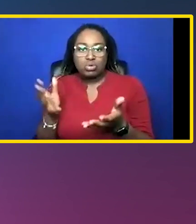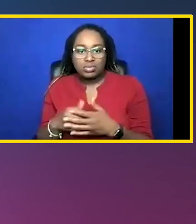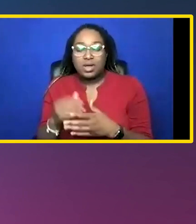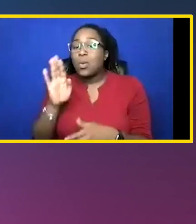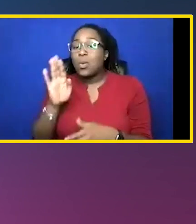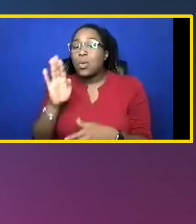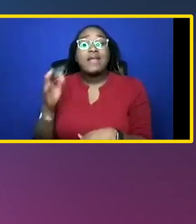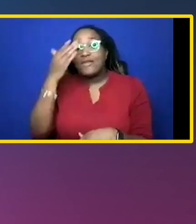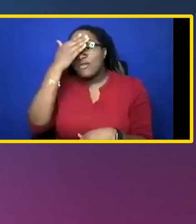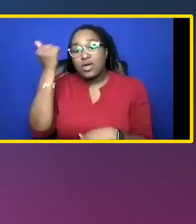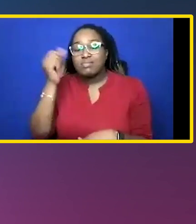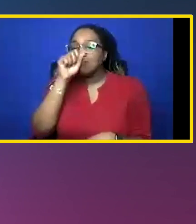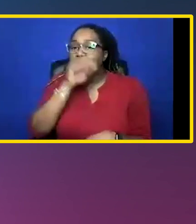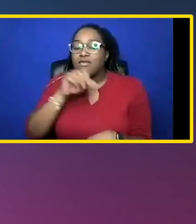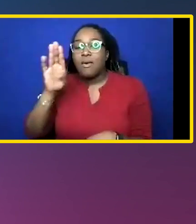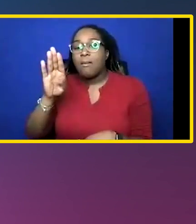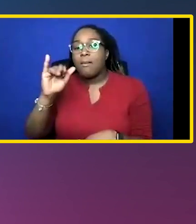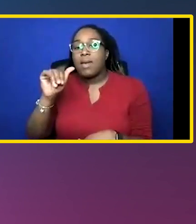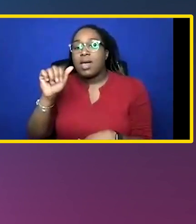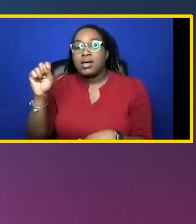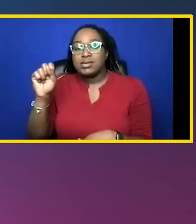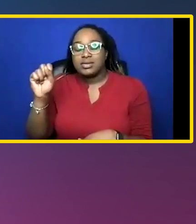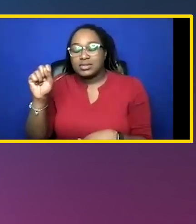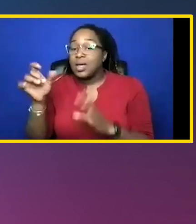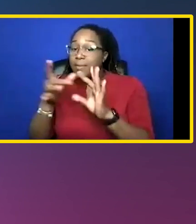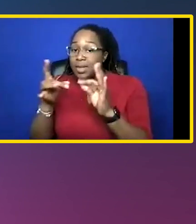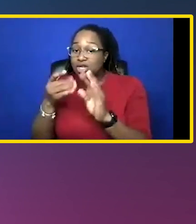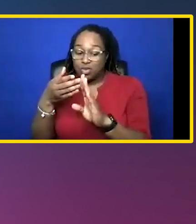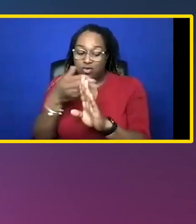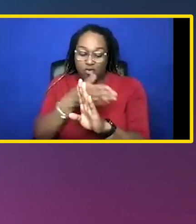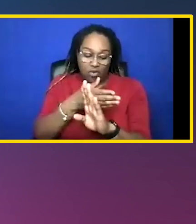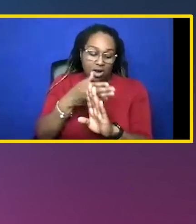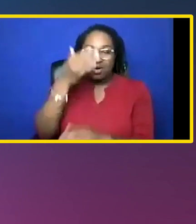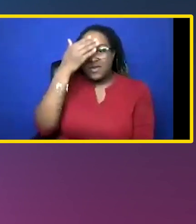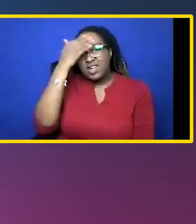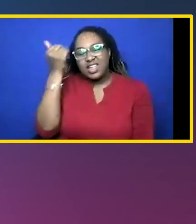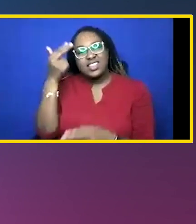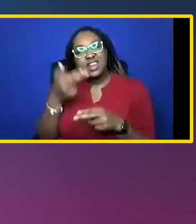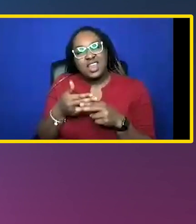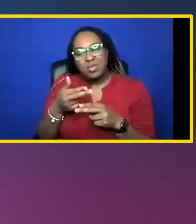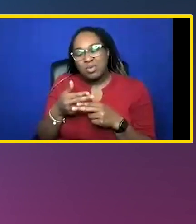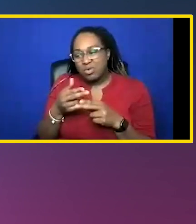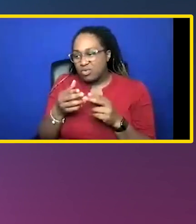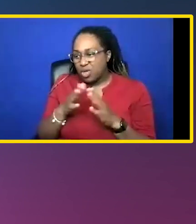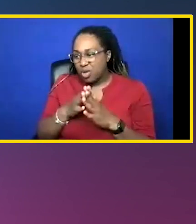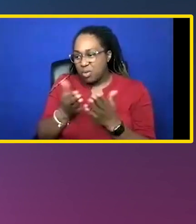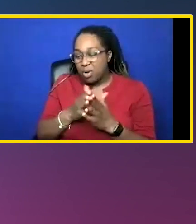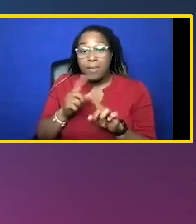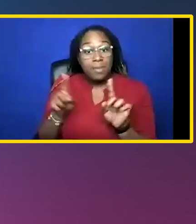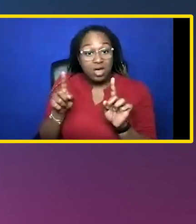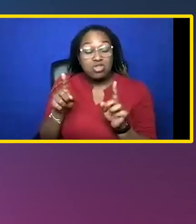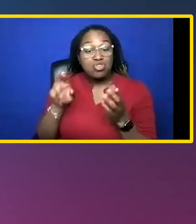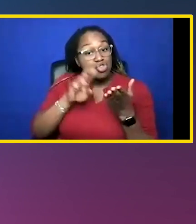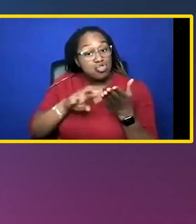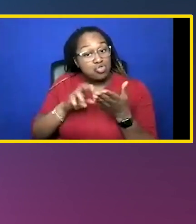never forget. I love that bias came up earlier, and I'm forgetting the name of the book, so please forgive me. But the researcher